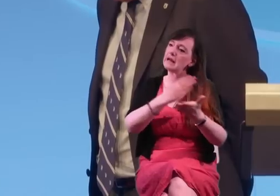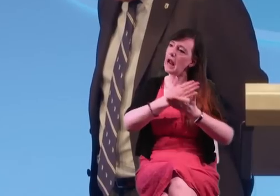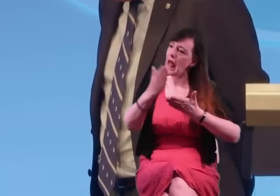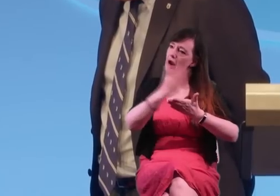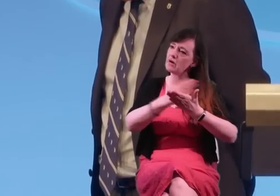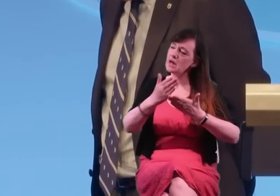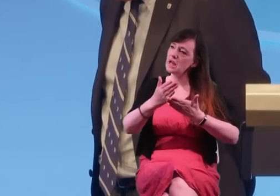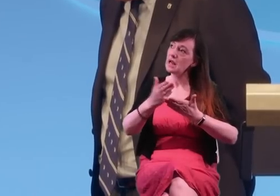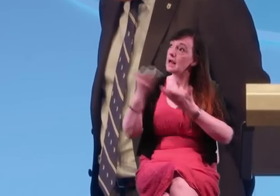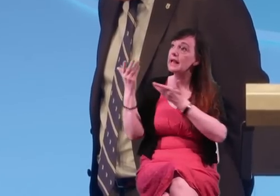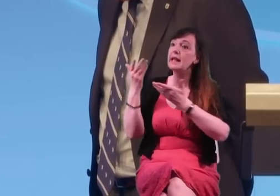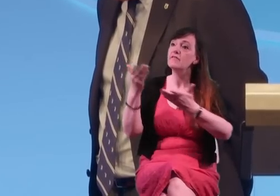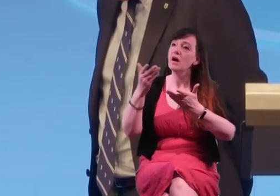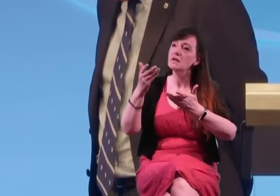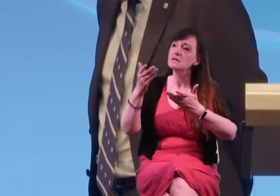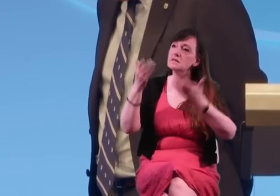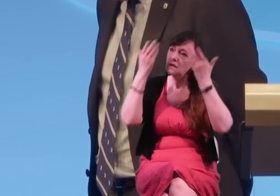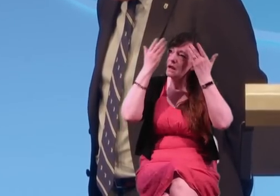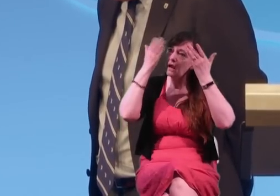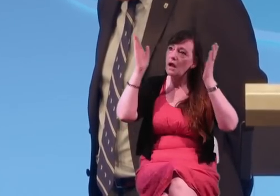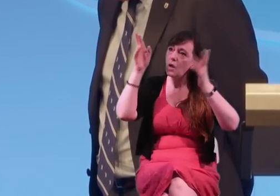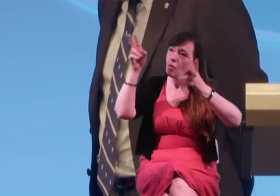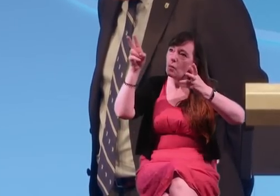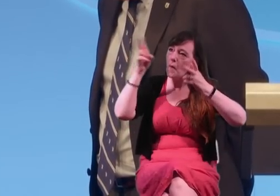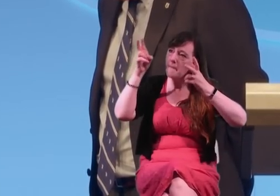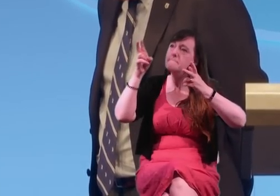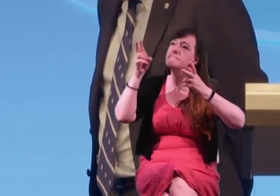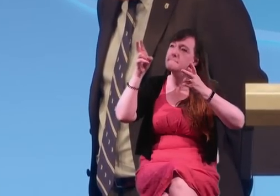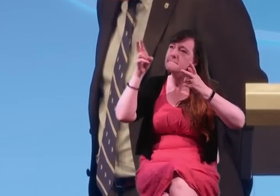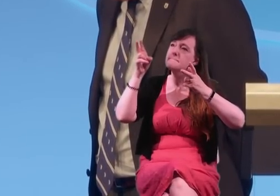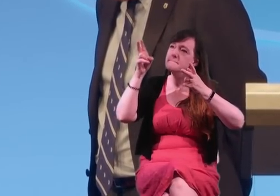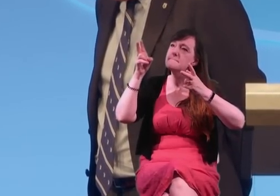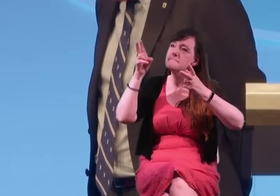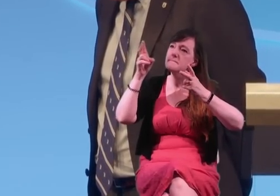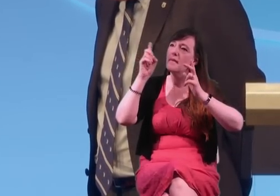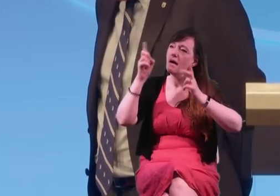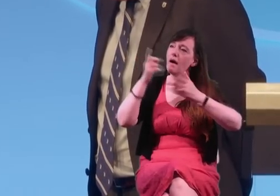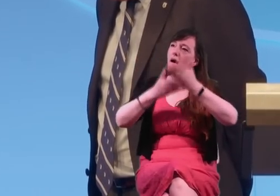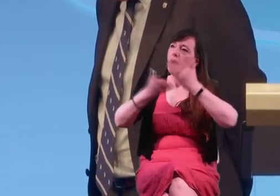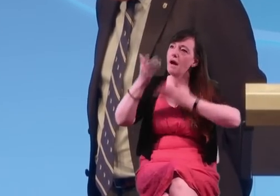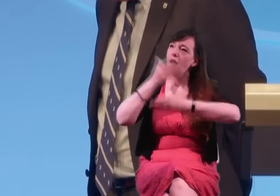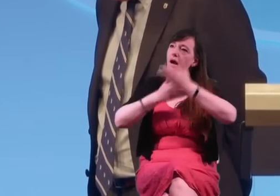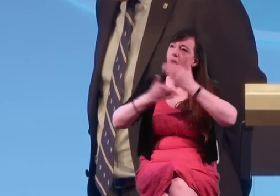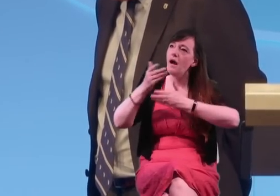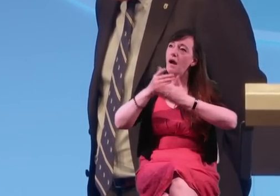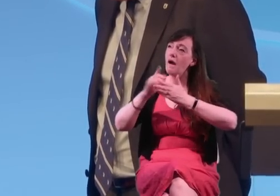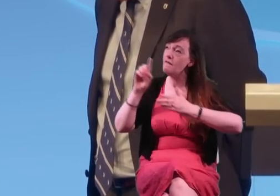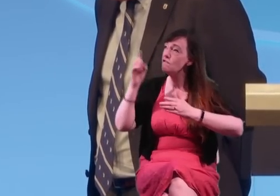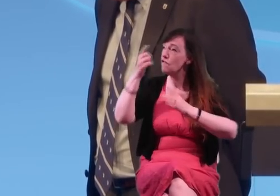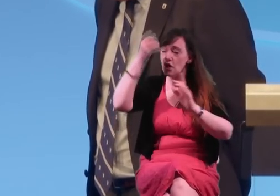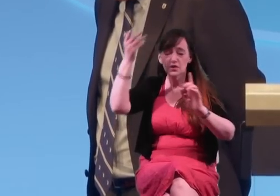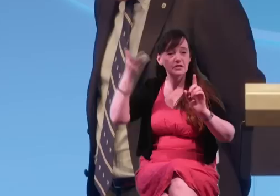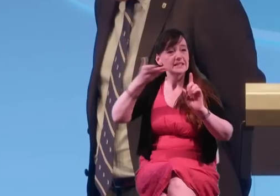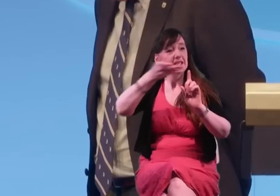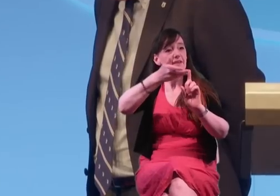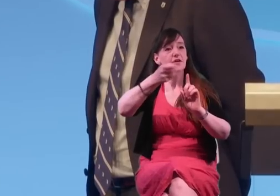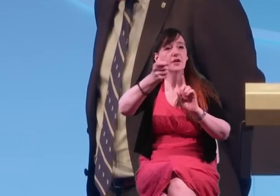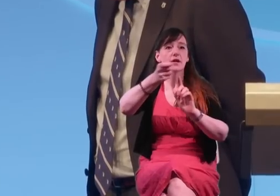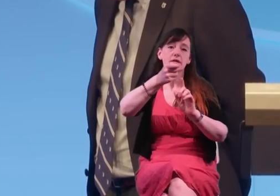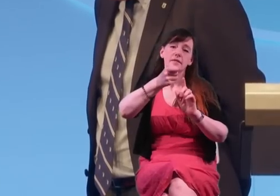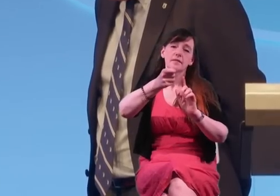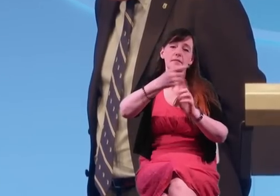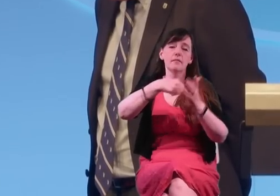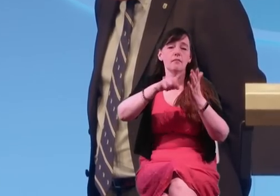listening ears. Please help us to hear this word first spoken through the Apostle Paul to Timothy, but your word for